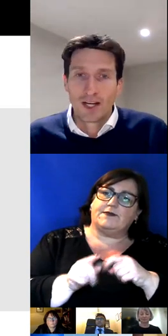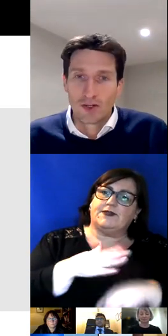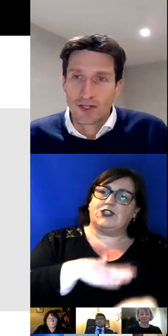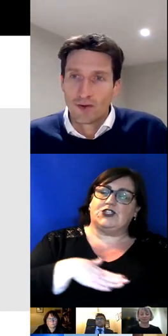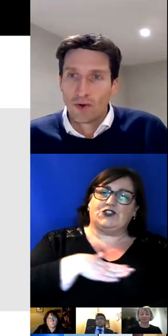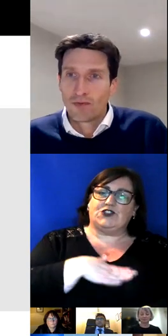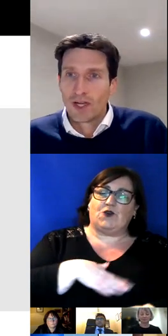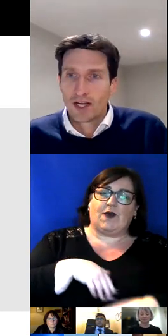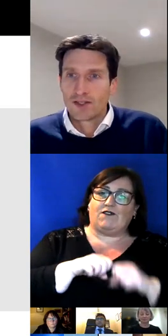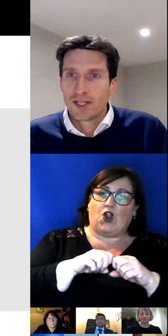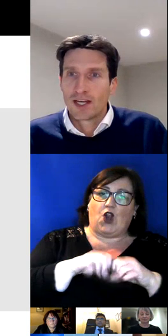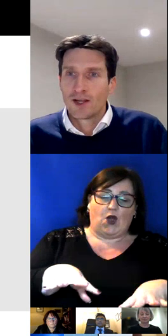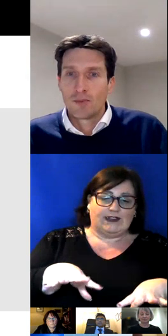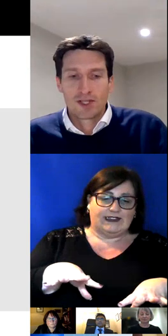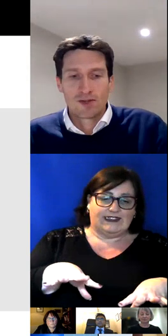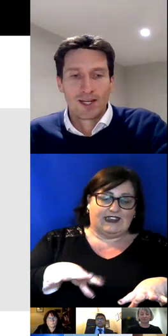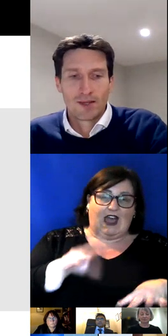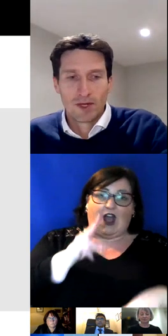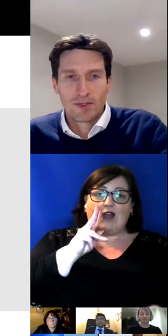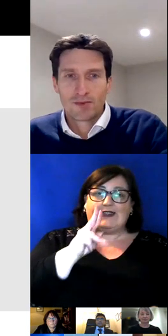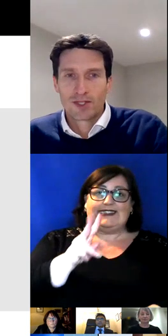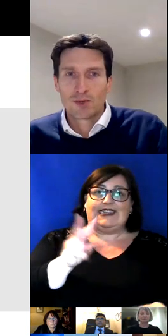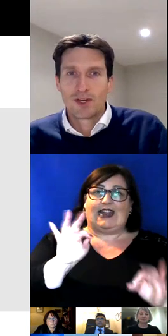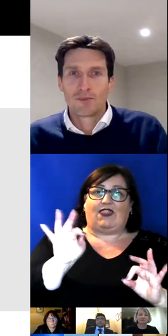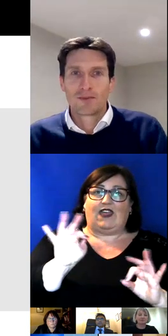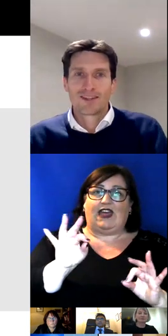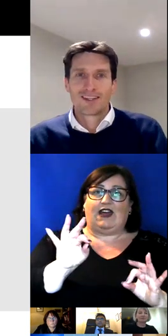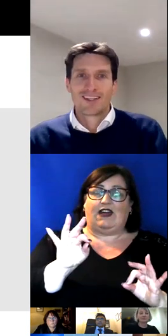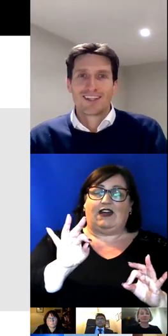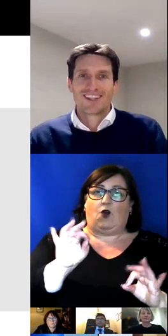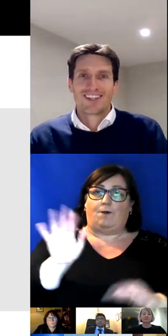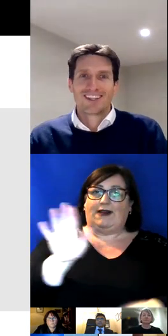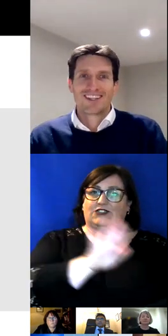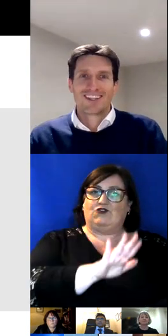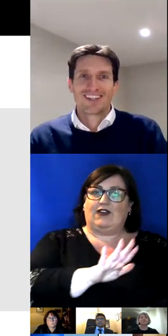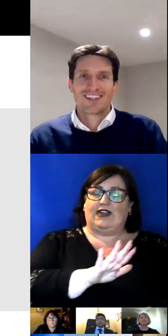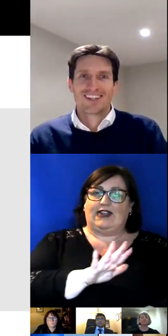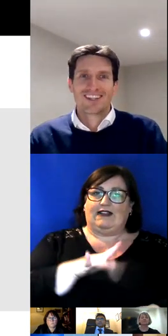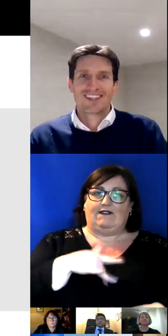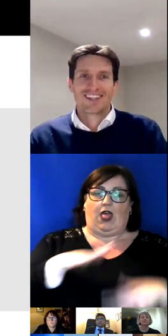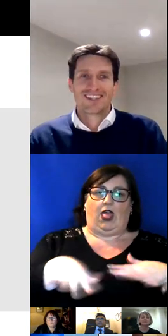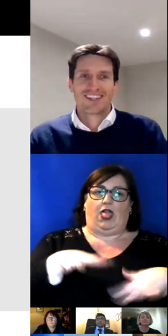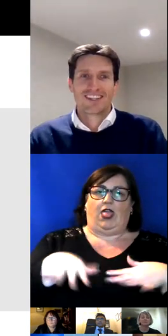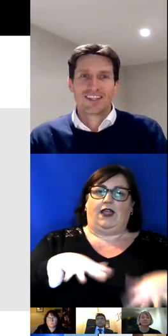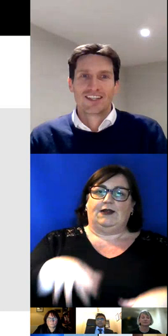I've completely lost all of, I can't see anything on my screen at the moment, which is why I'm.